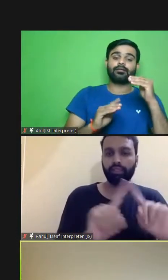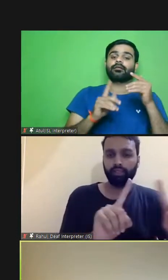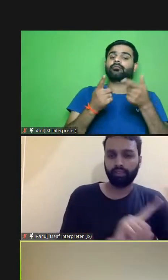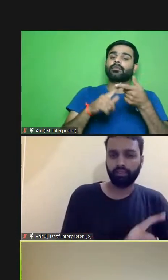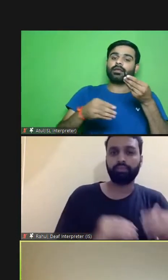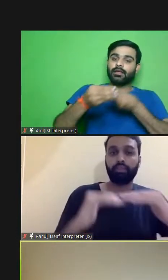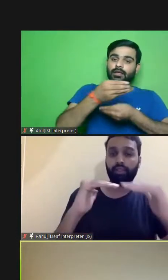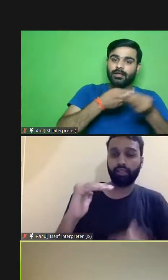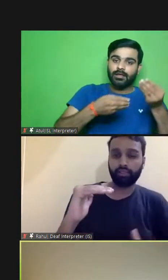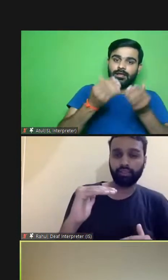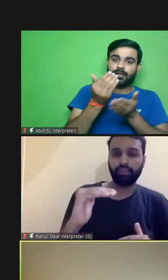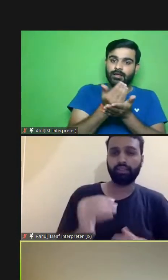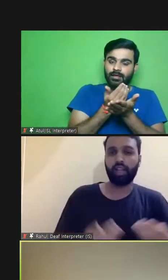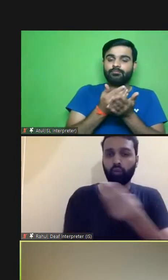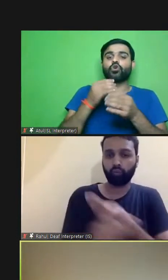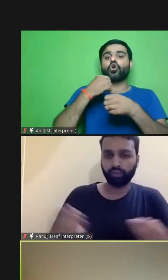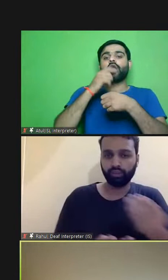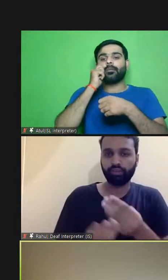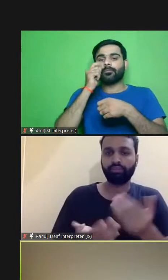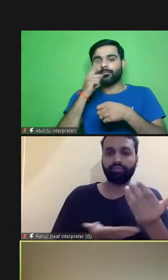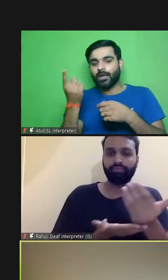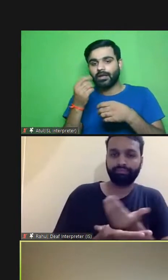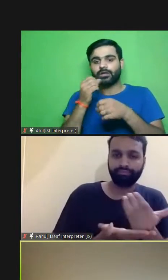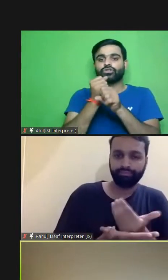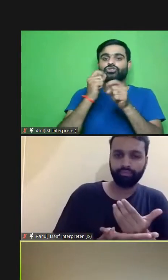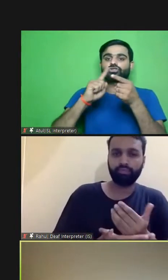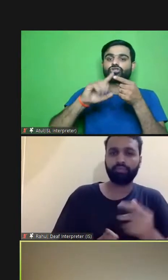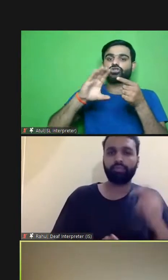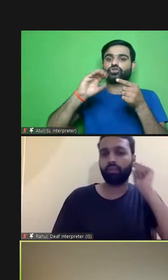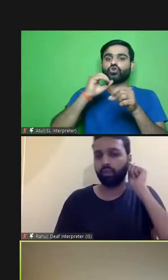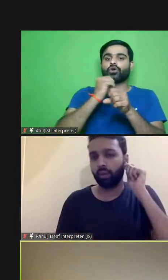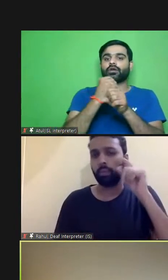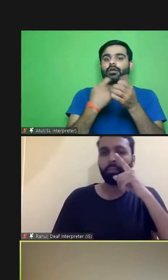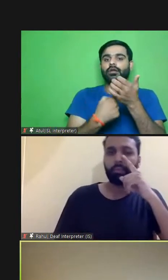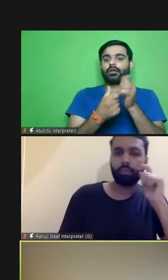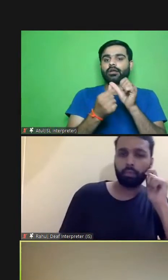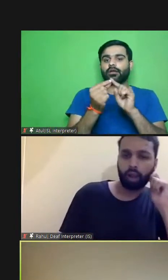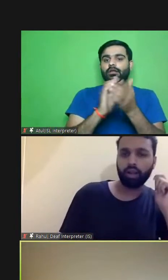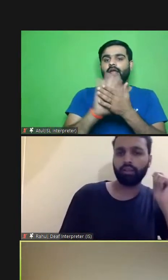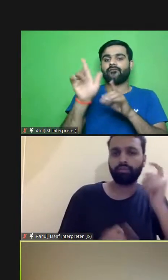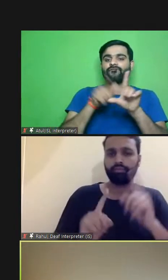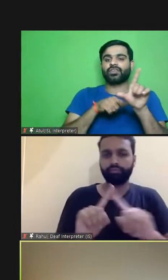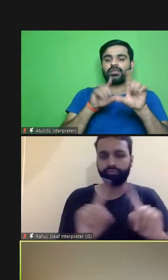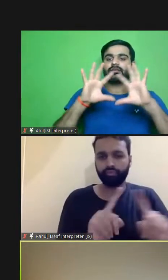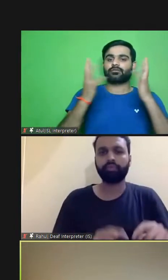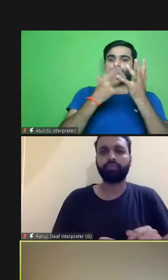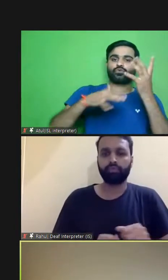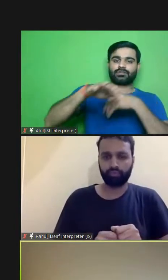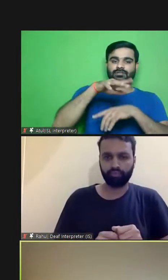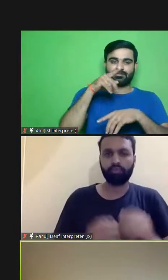gender or geography, including most commonly urban and rural